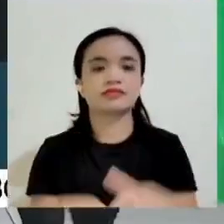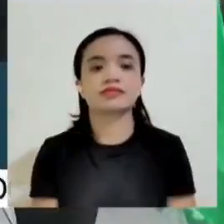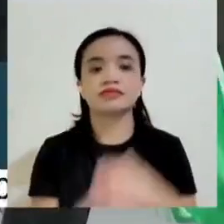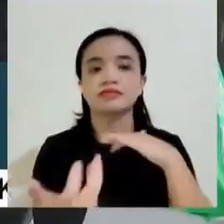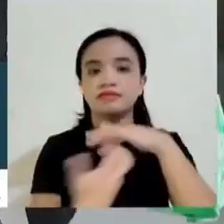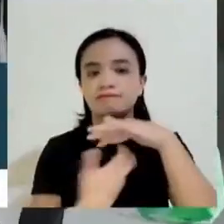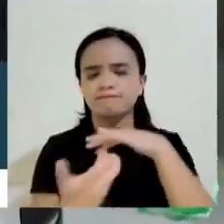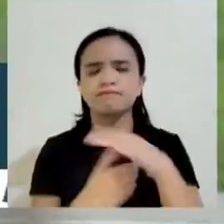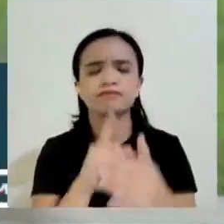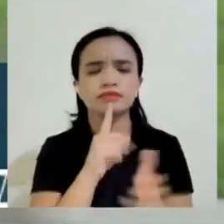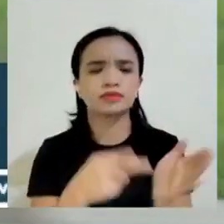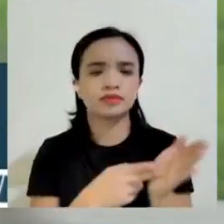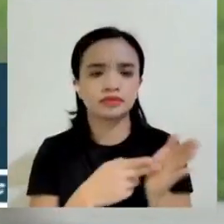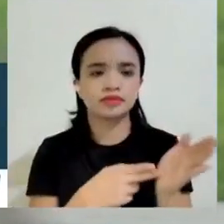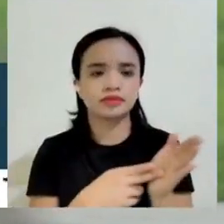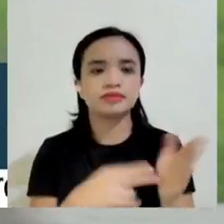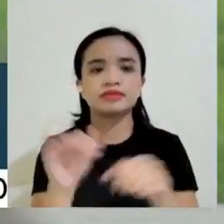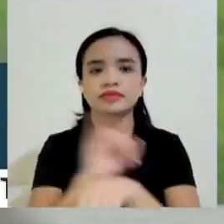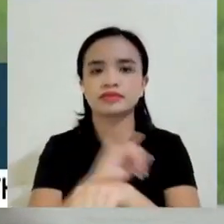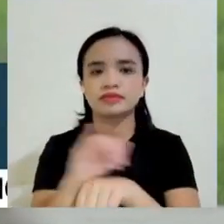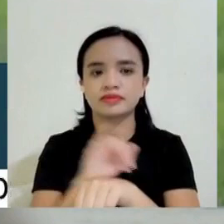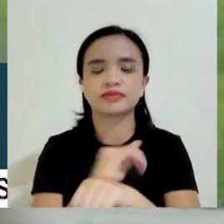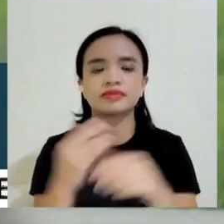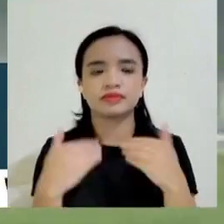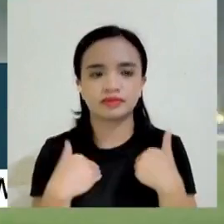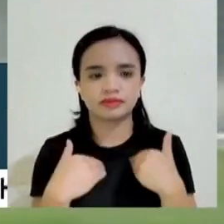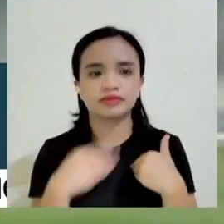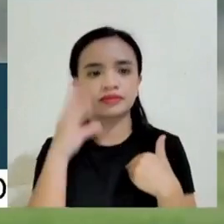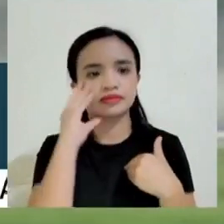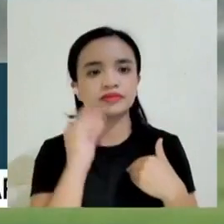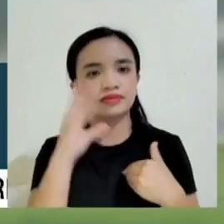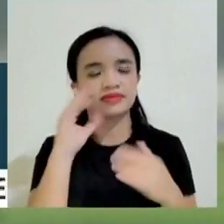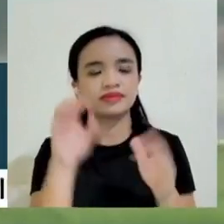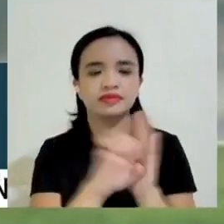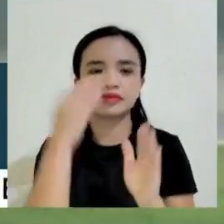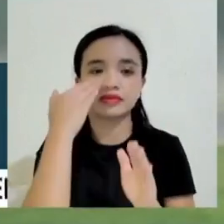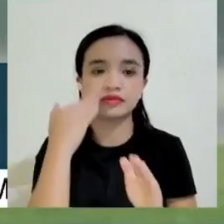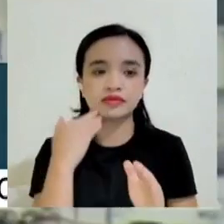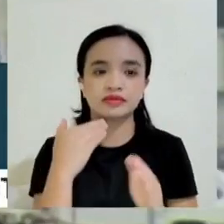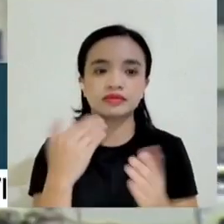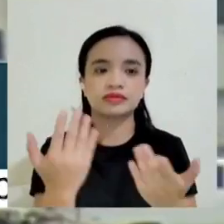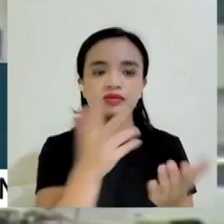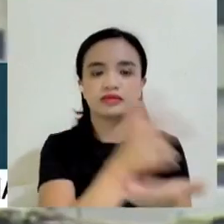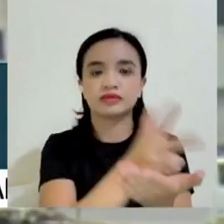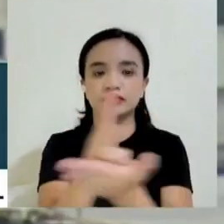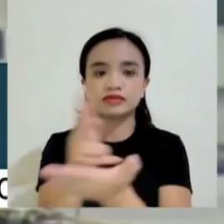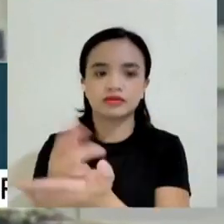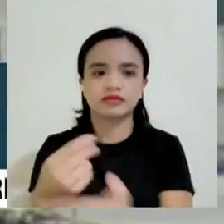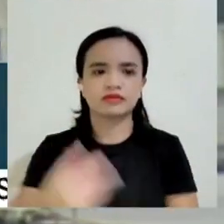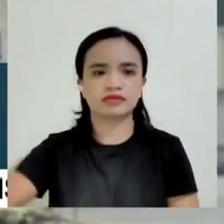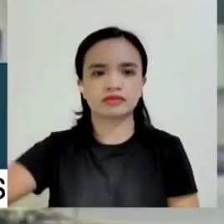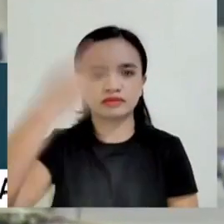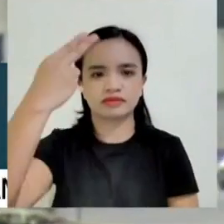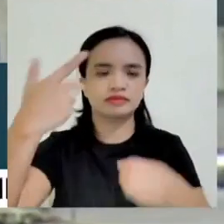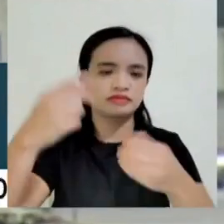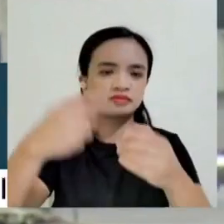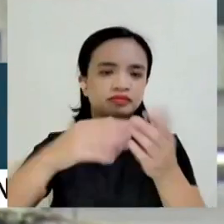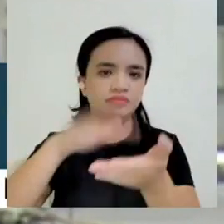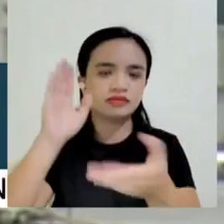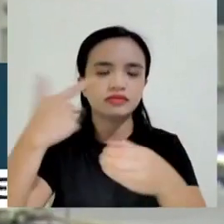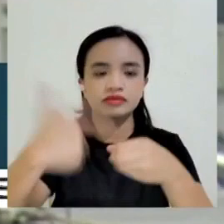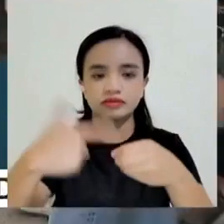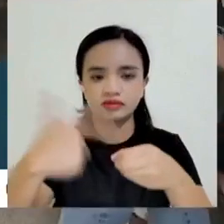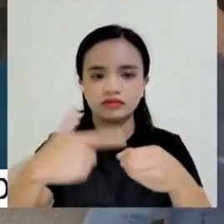is facing headwinds such as the lack of aircraft parts, the high cost of jet fuel, and a shortage of manpower in the